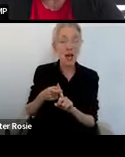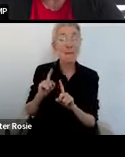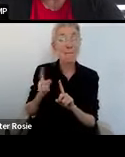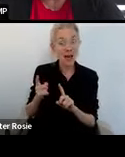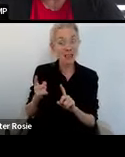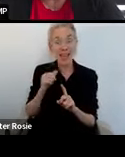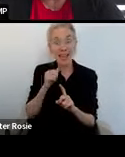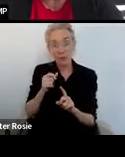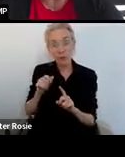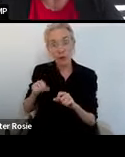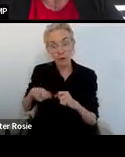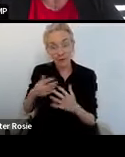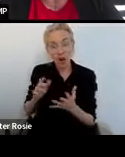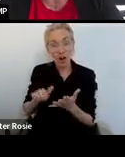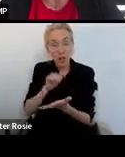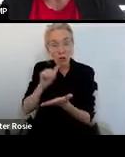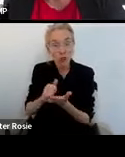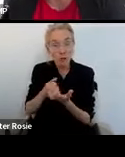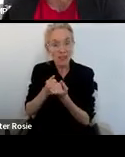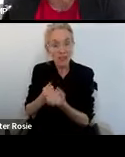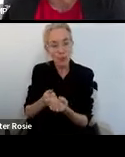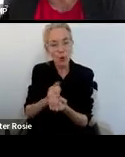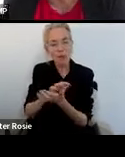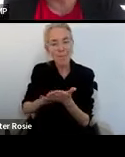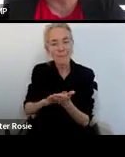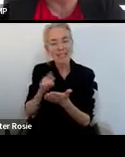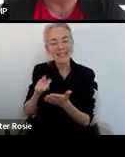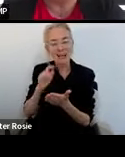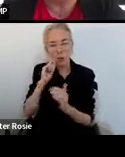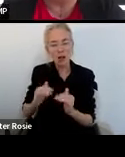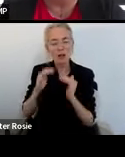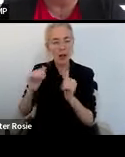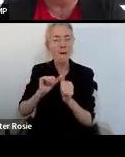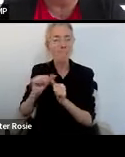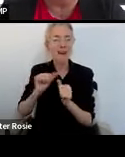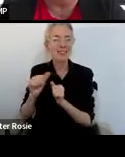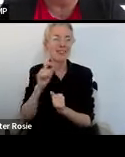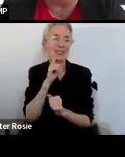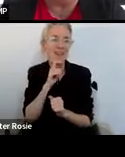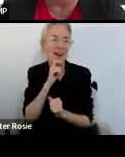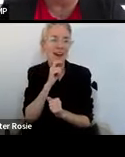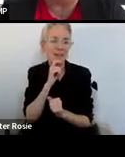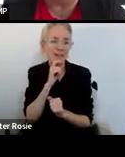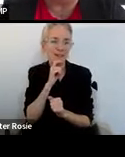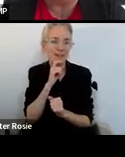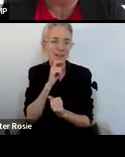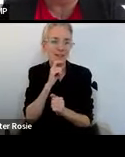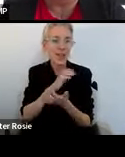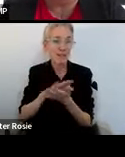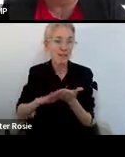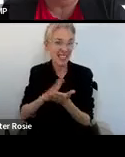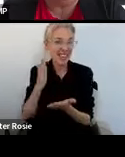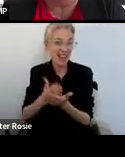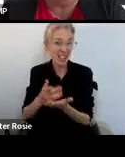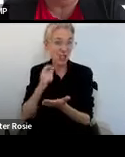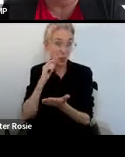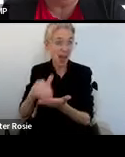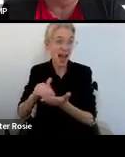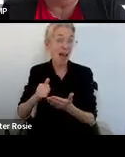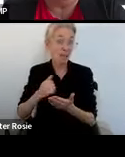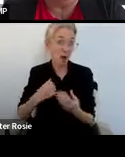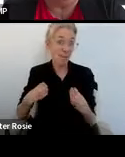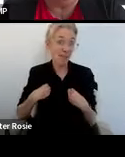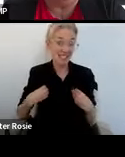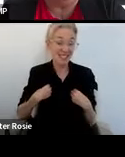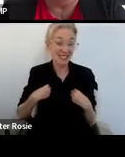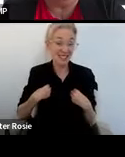even more by empowering and supporting and providing simple accommodations in the